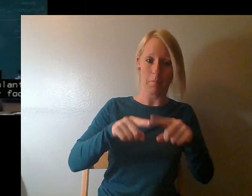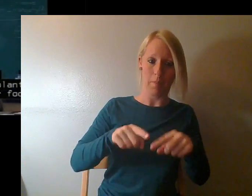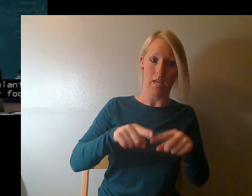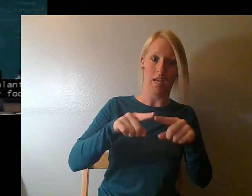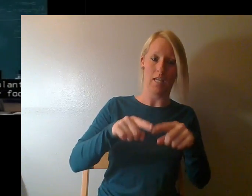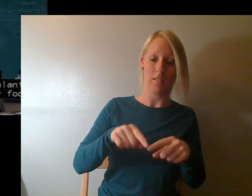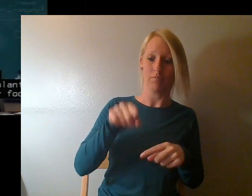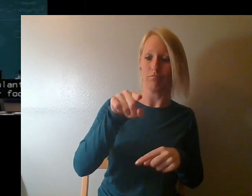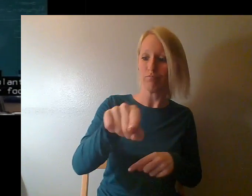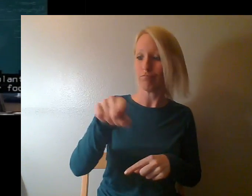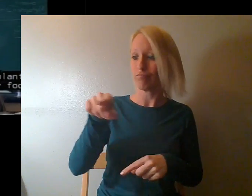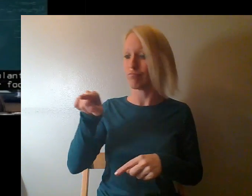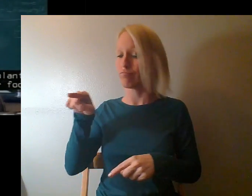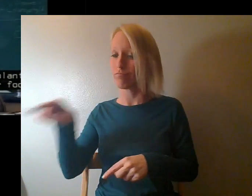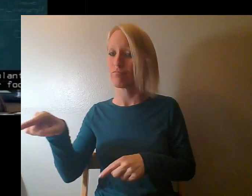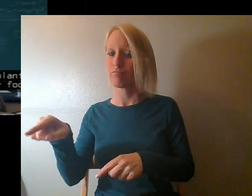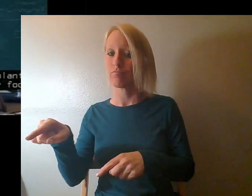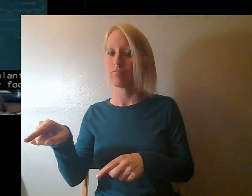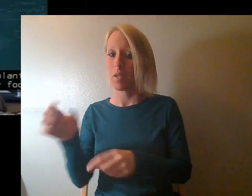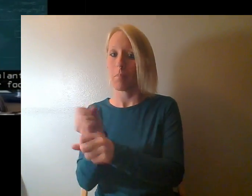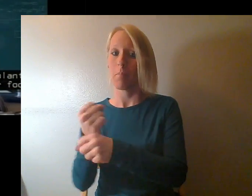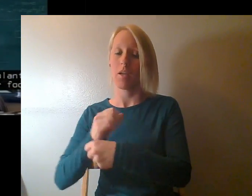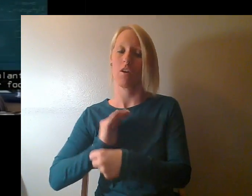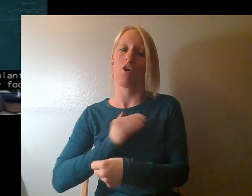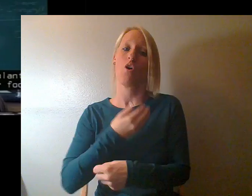create our food for us.